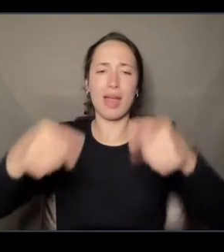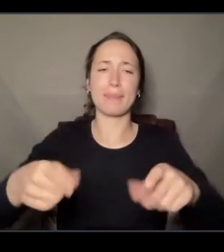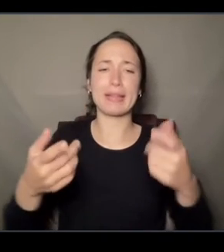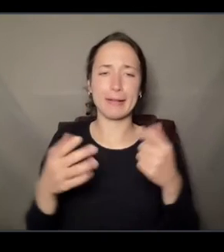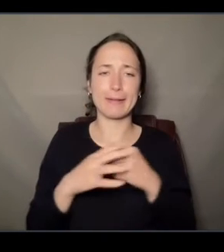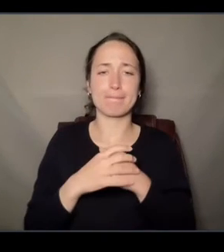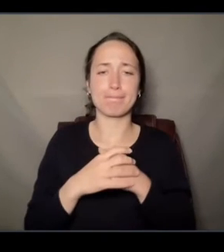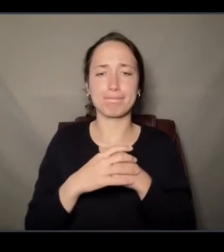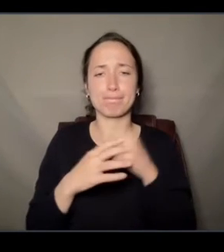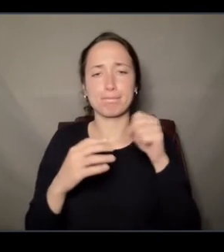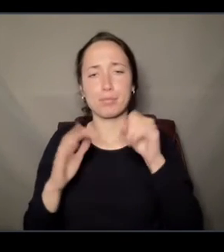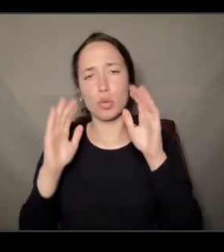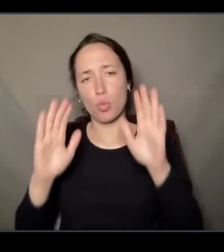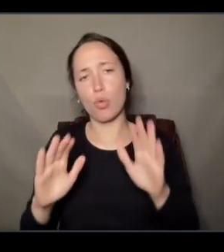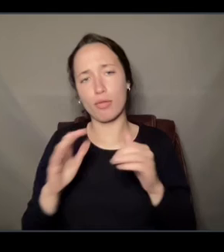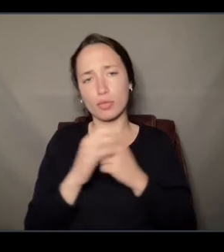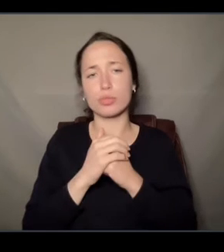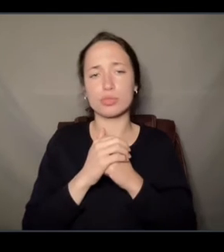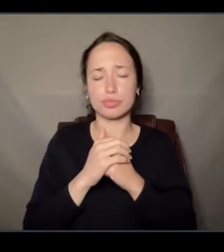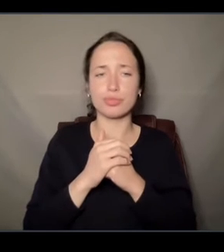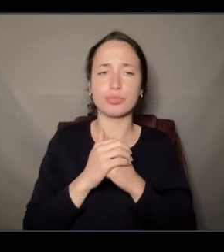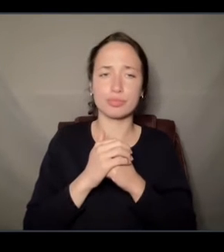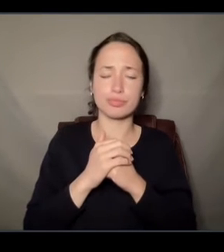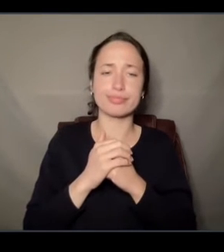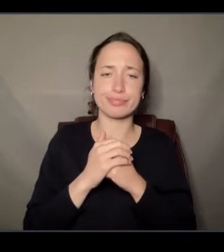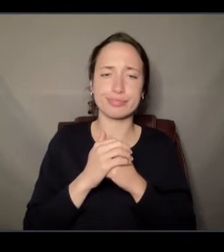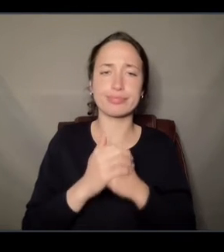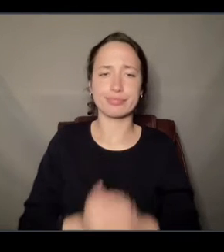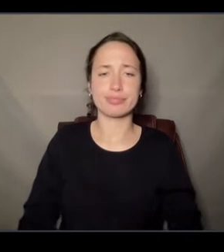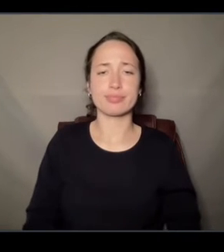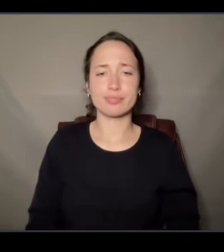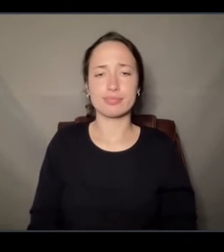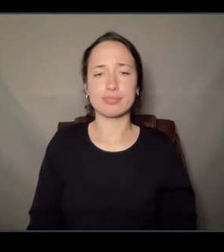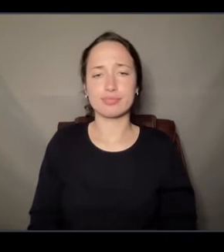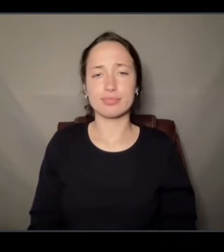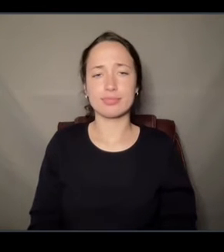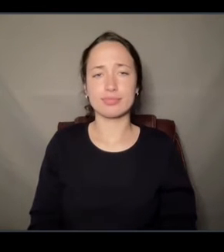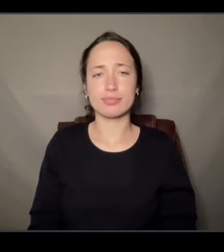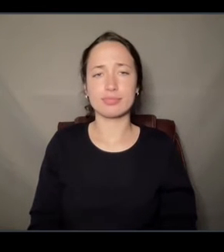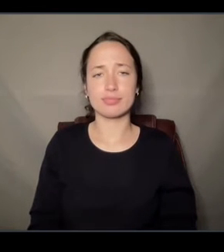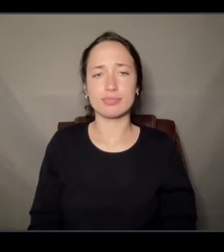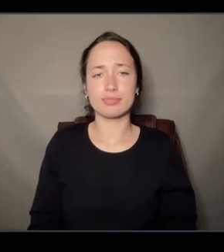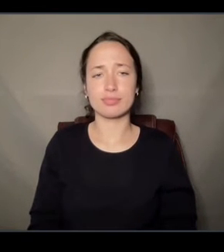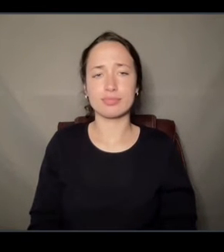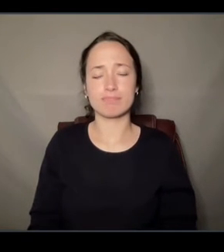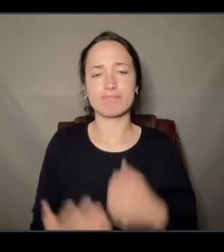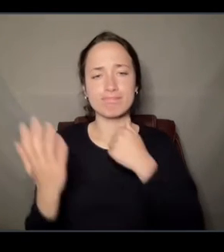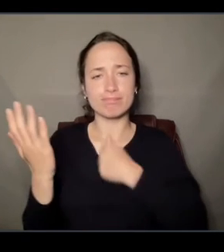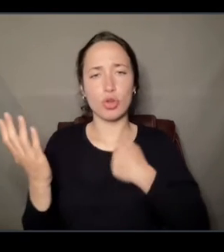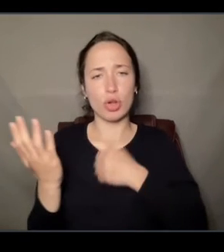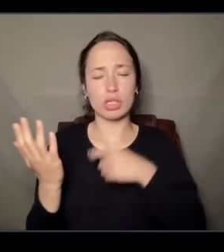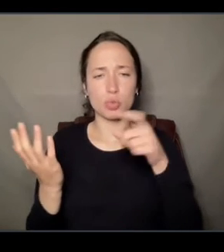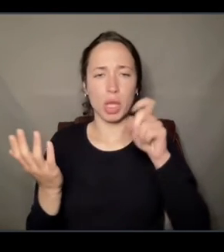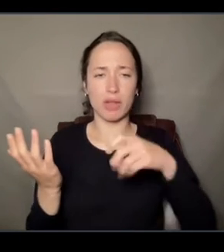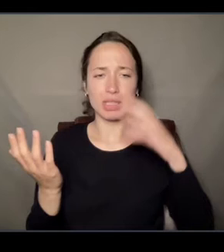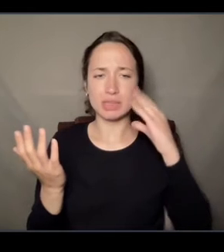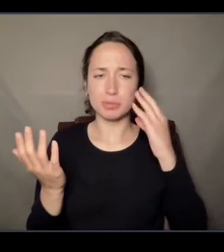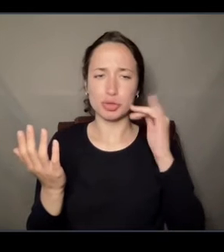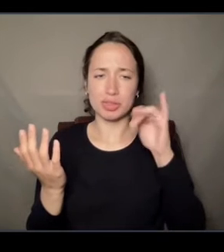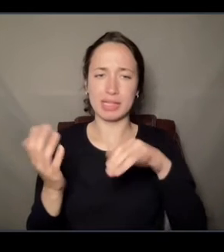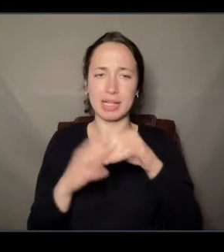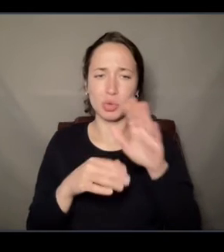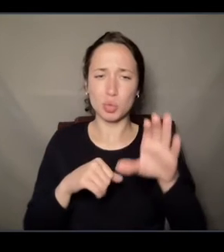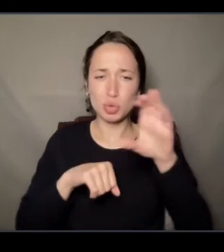really powerful work can happen. Yeah, that's wonderful. Yes. I'm so sorry that you had